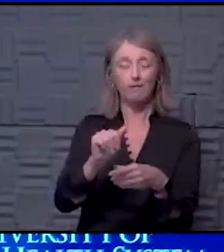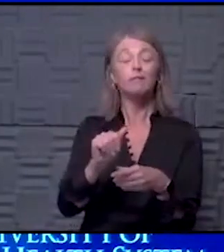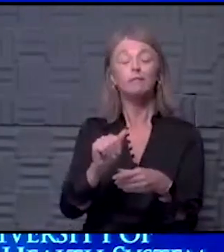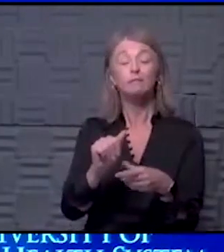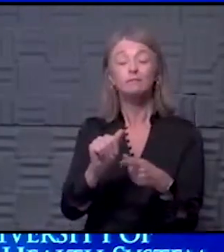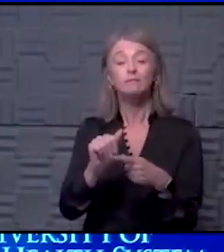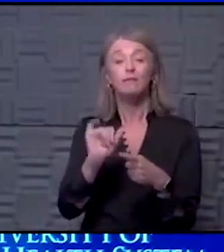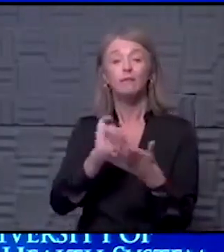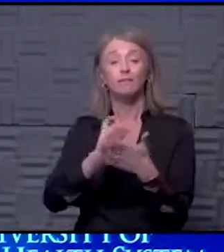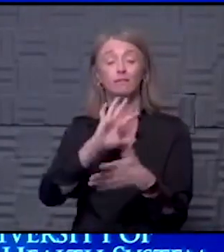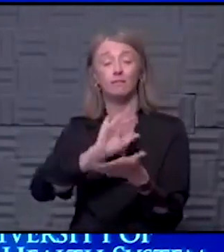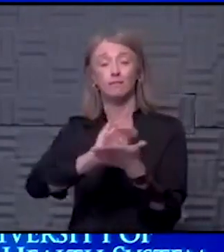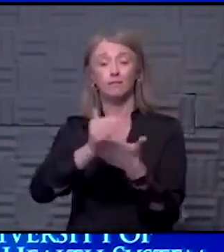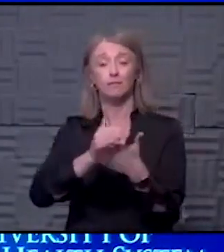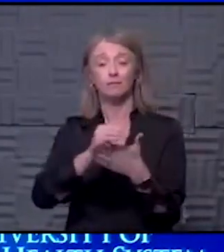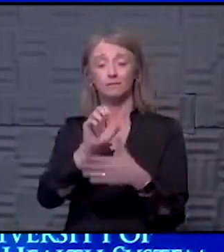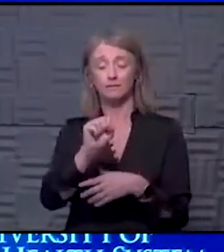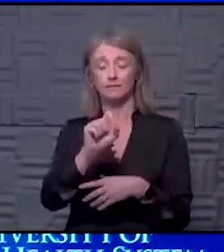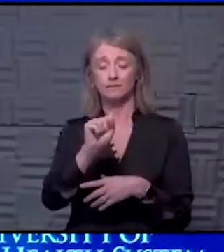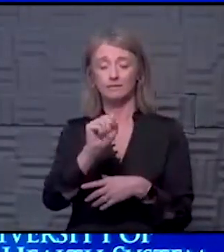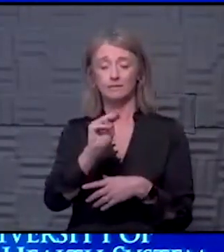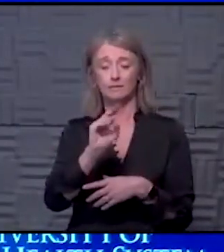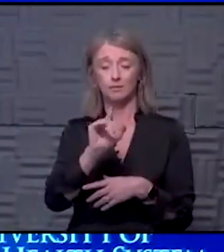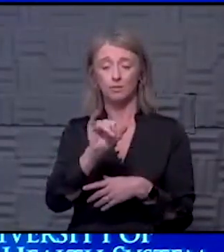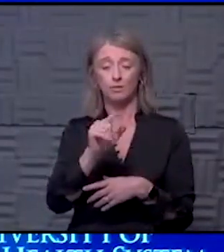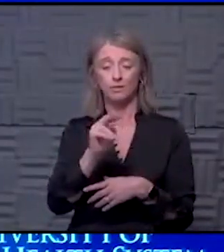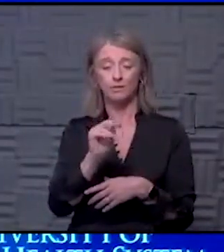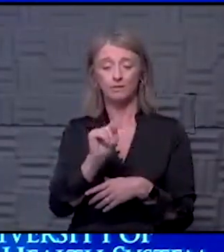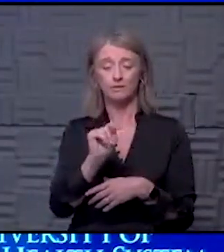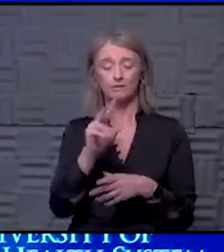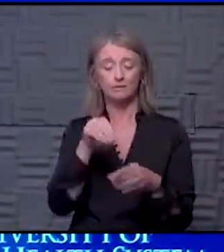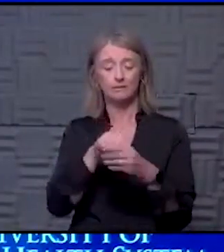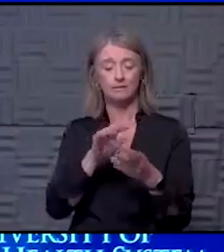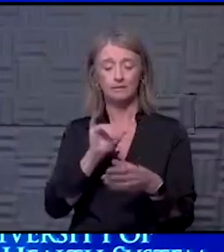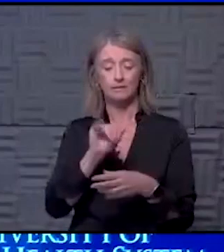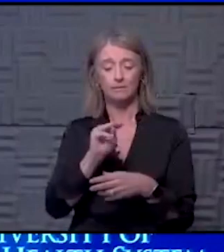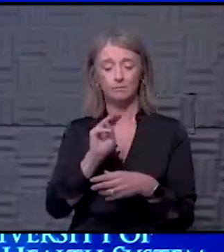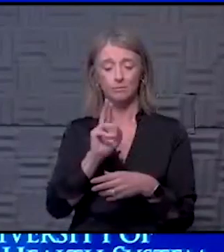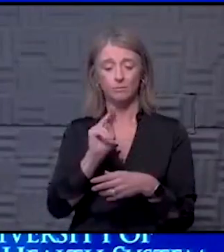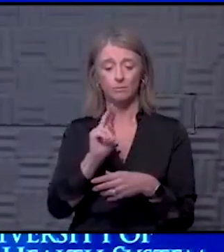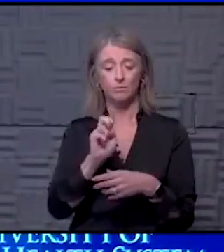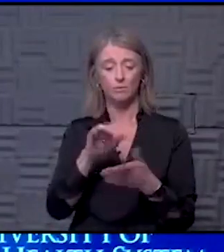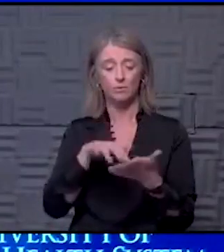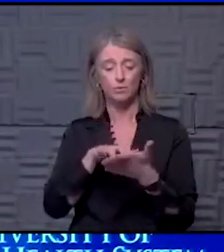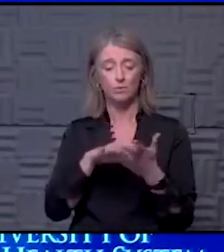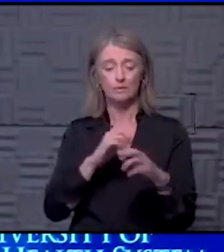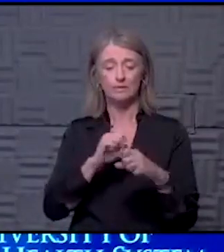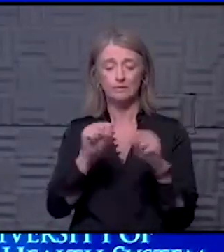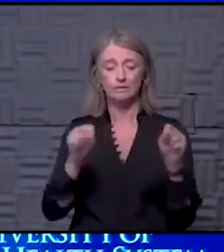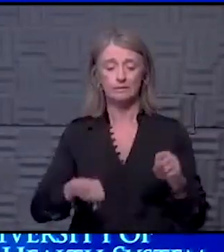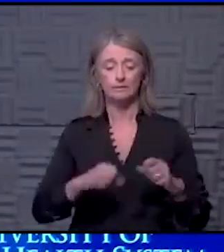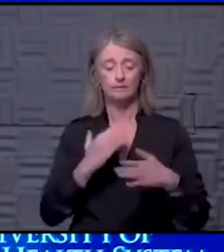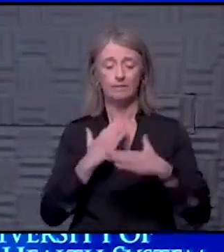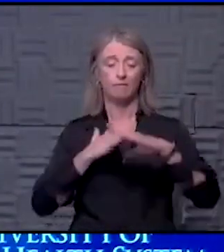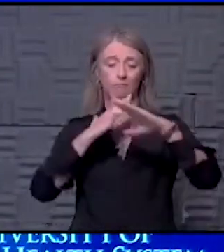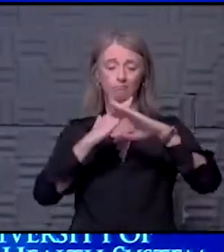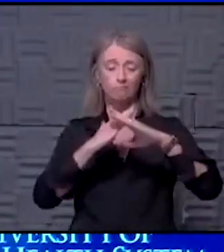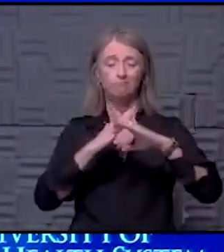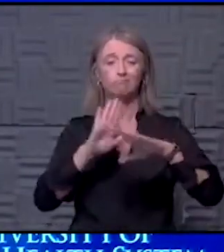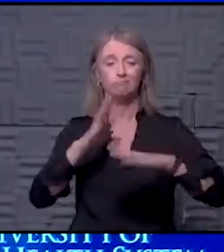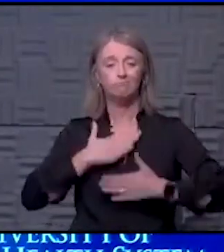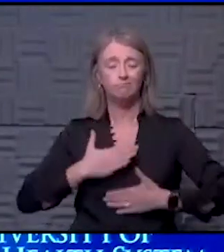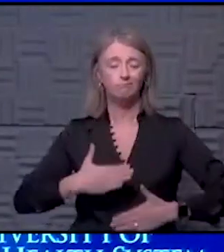that sort of stimulant, if you will, for the immune system that is necessary to generate the immune response. And that